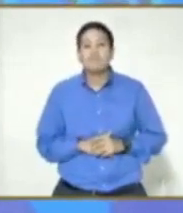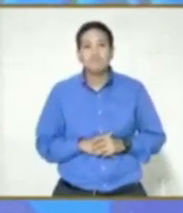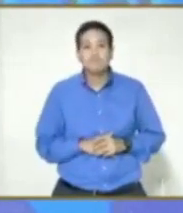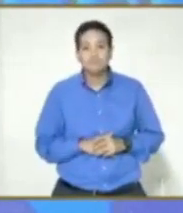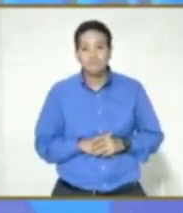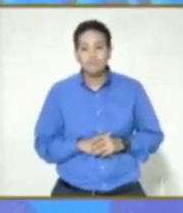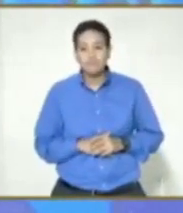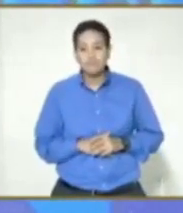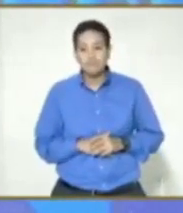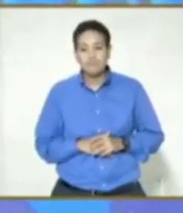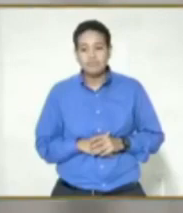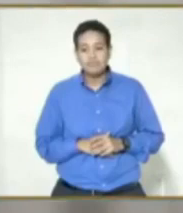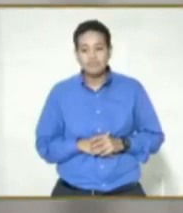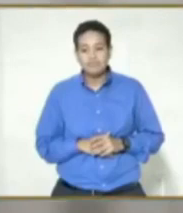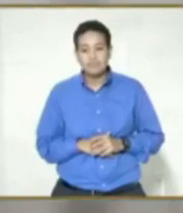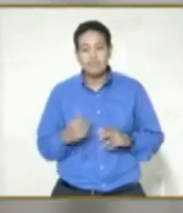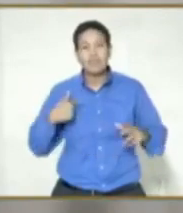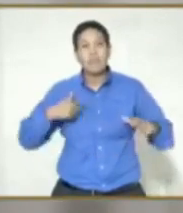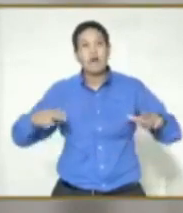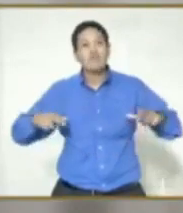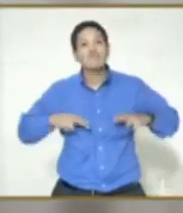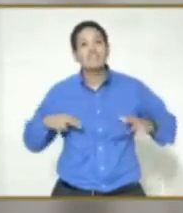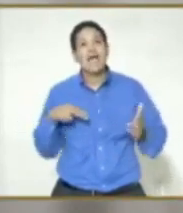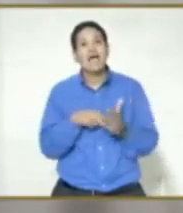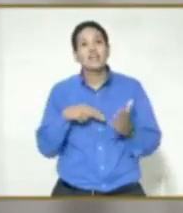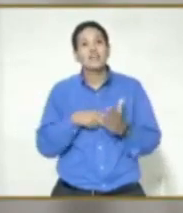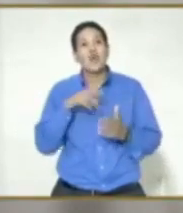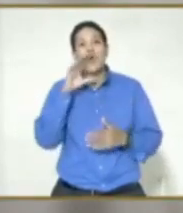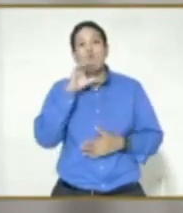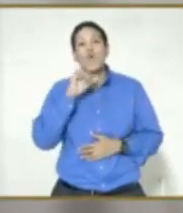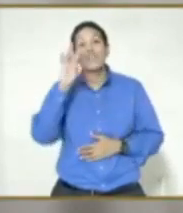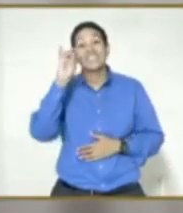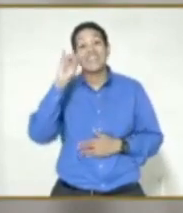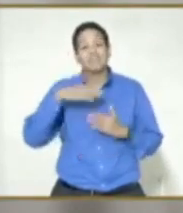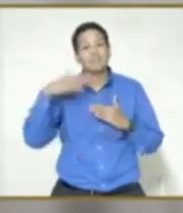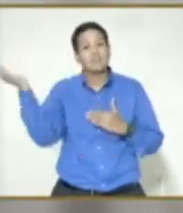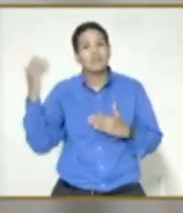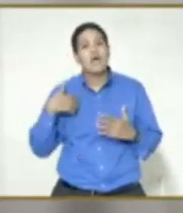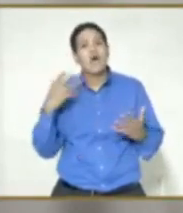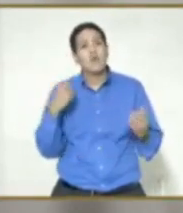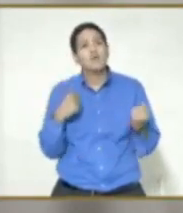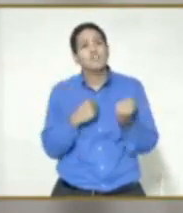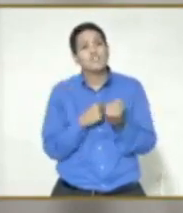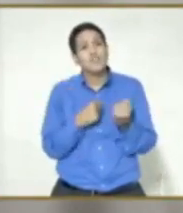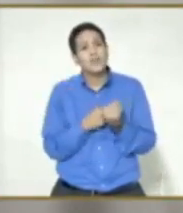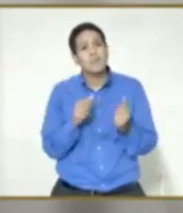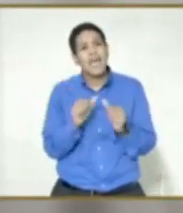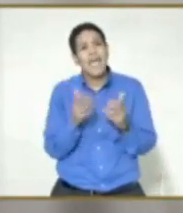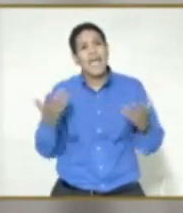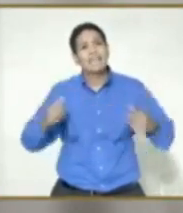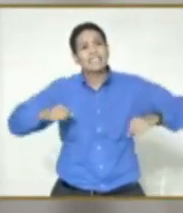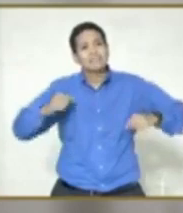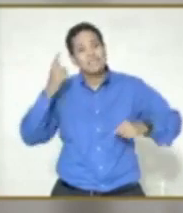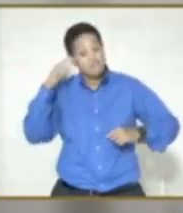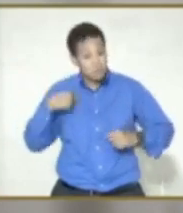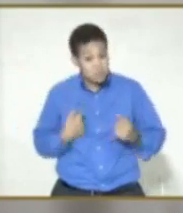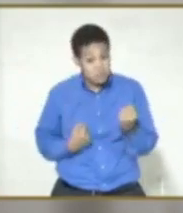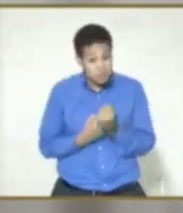question, Minister. I'm a retired nurse, over 70 years old. I'd like to assist. Is there any space for me to do